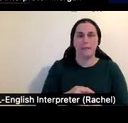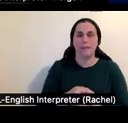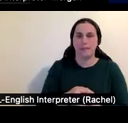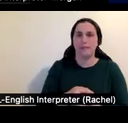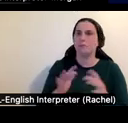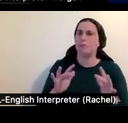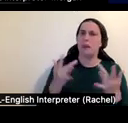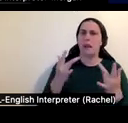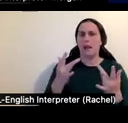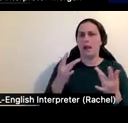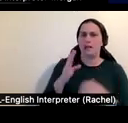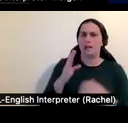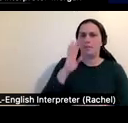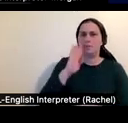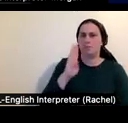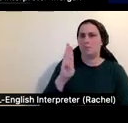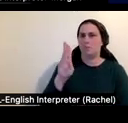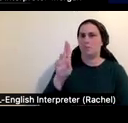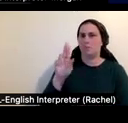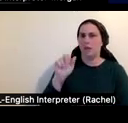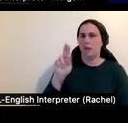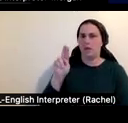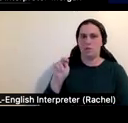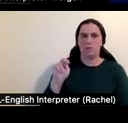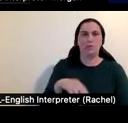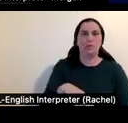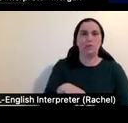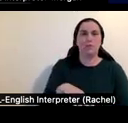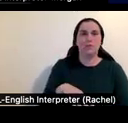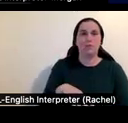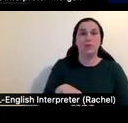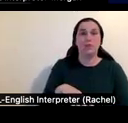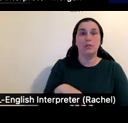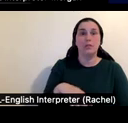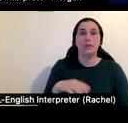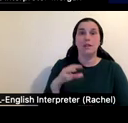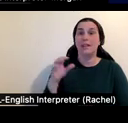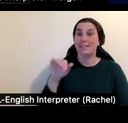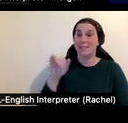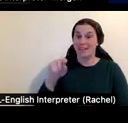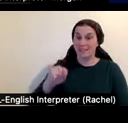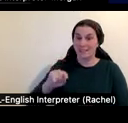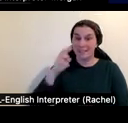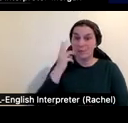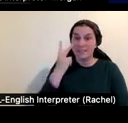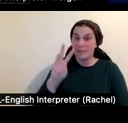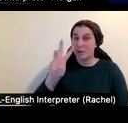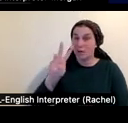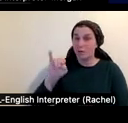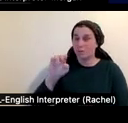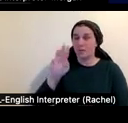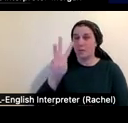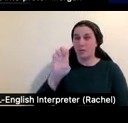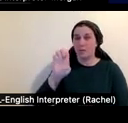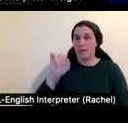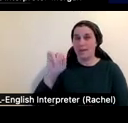Yeah. Oh yeah, and then we have the, what was this letter called again? In Weiss? Double S. Yeah,